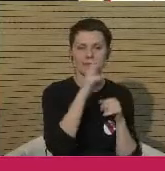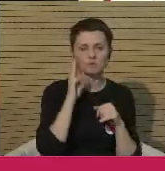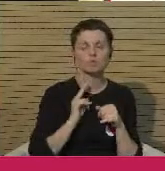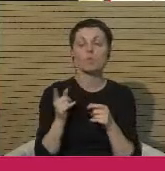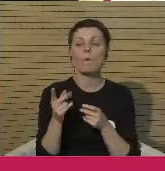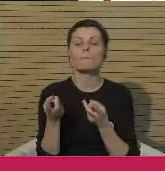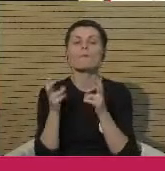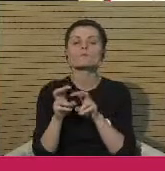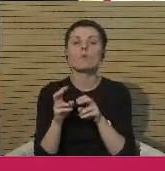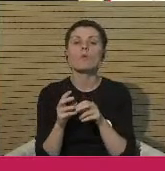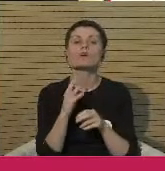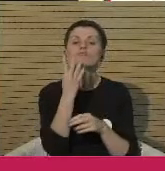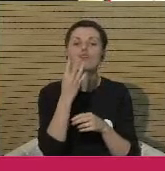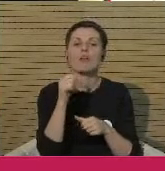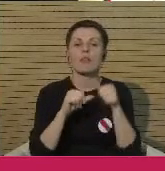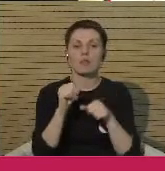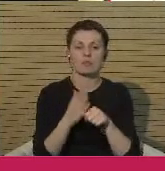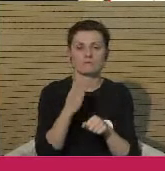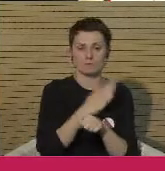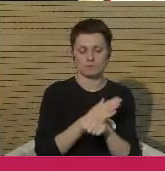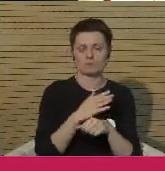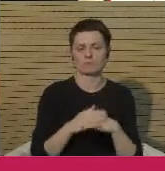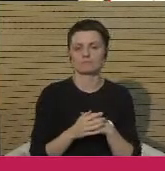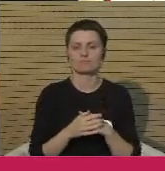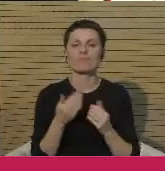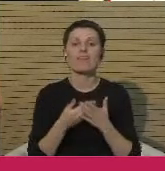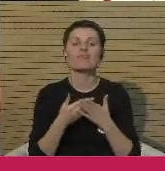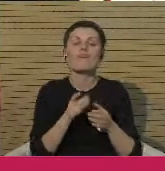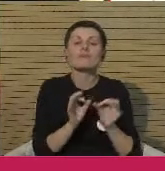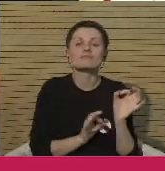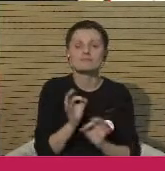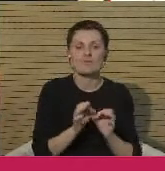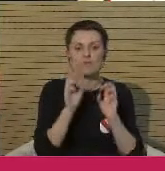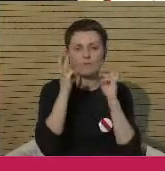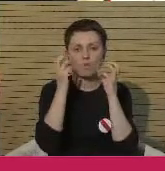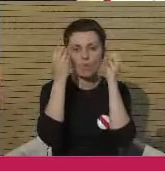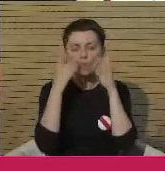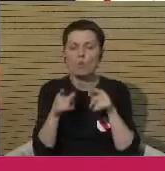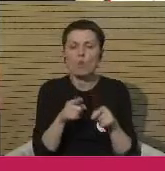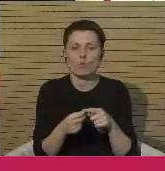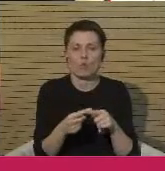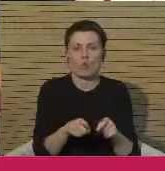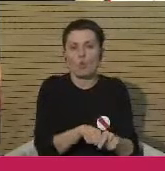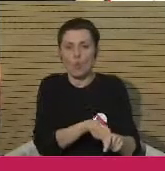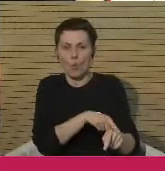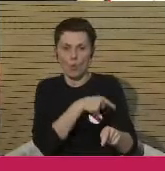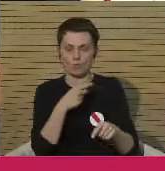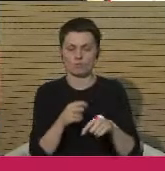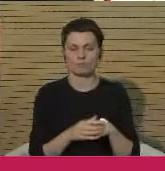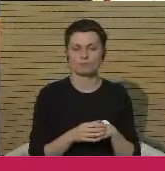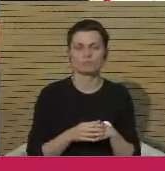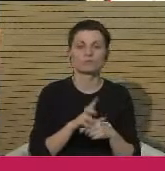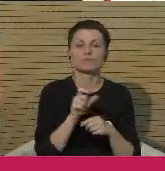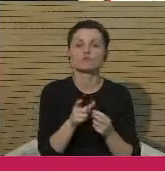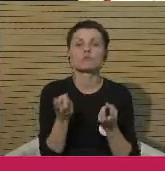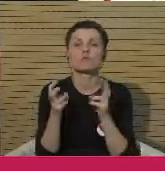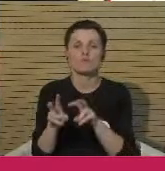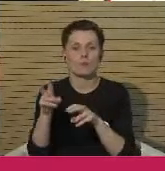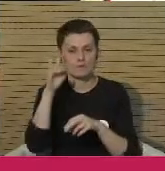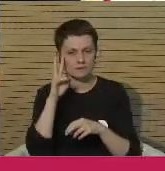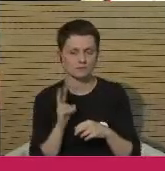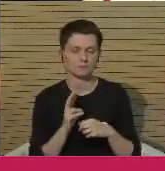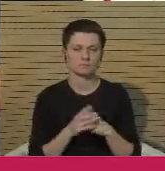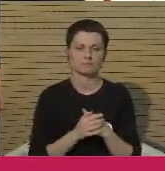Warsztaty Kultury, as a part of some other institution, had started 4 years